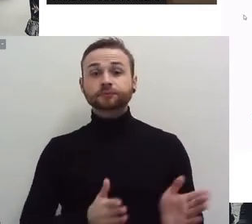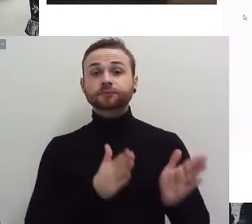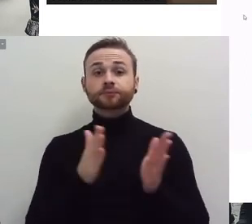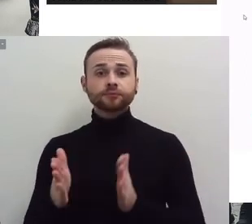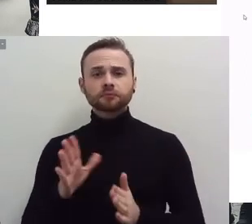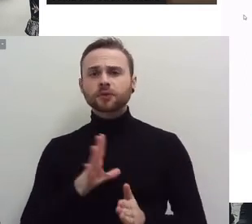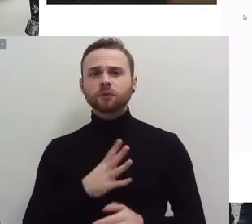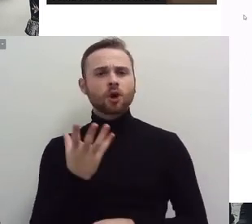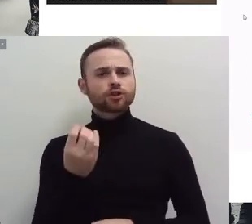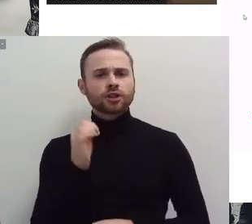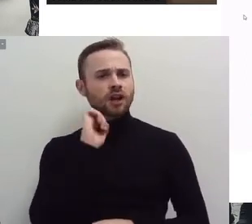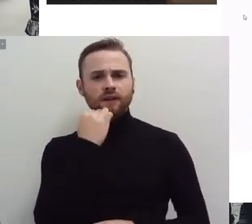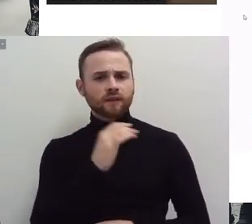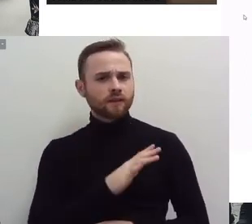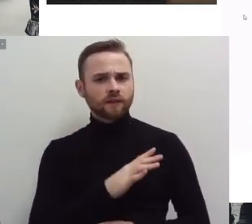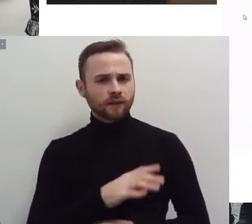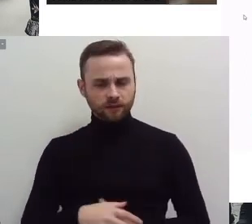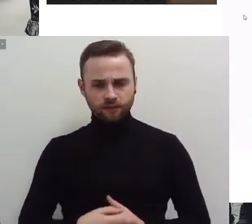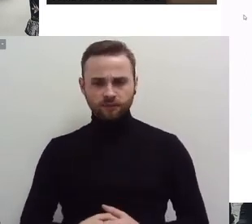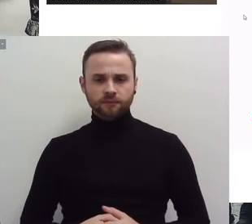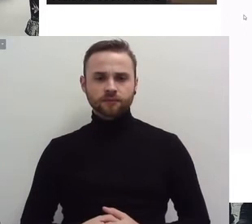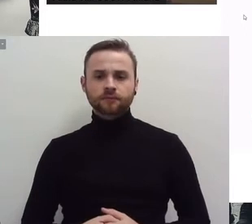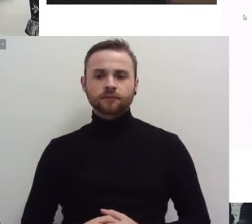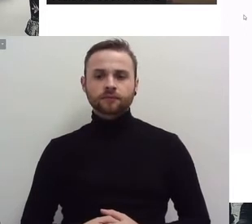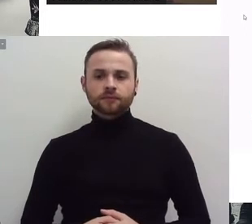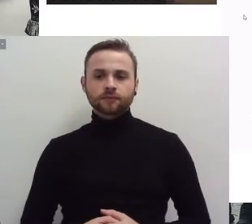alternative care. So